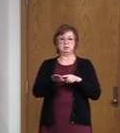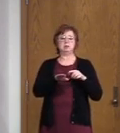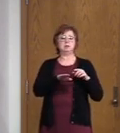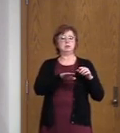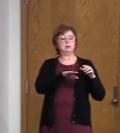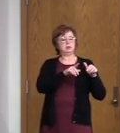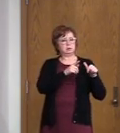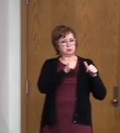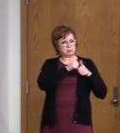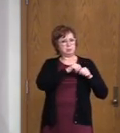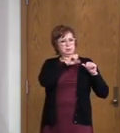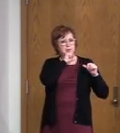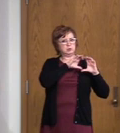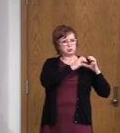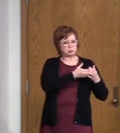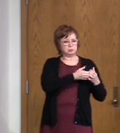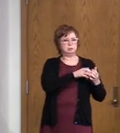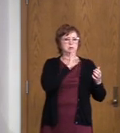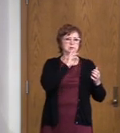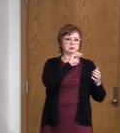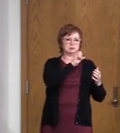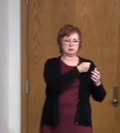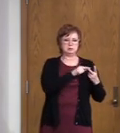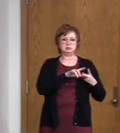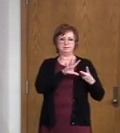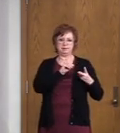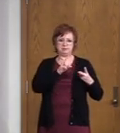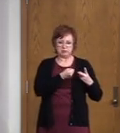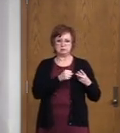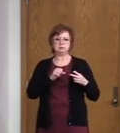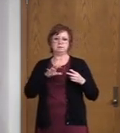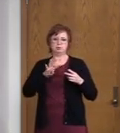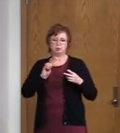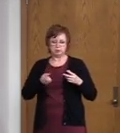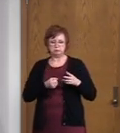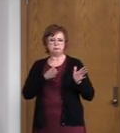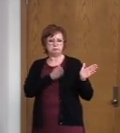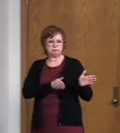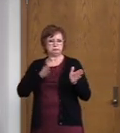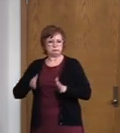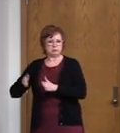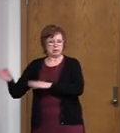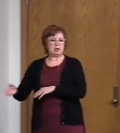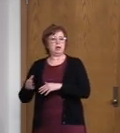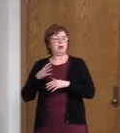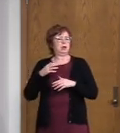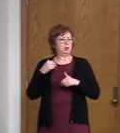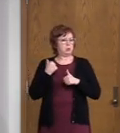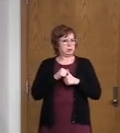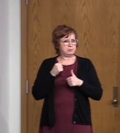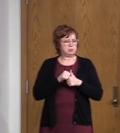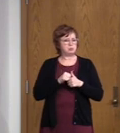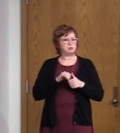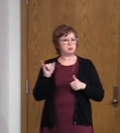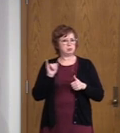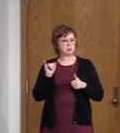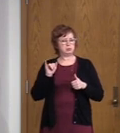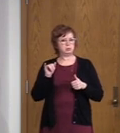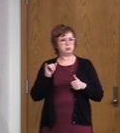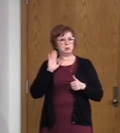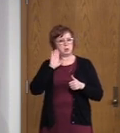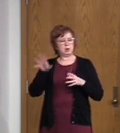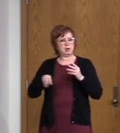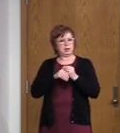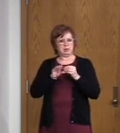the populations are distributed as such in this slide, we will also giving a quantity of vaccine to